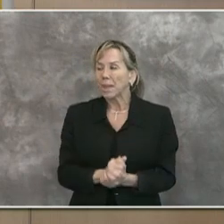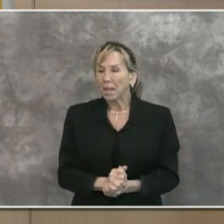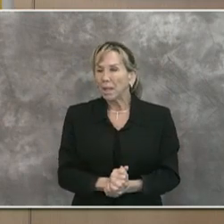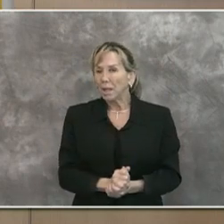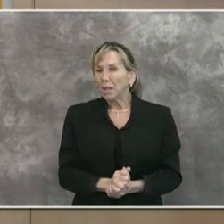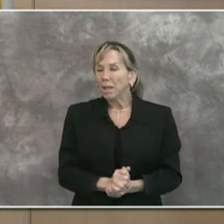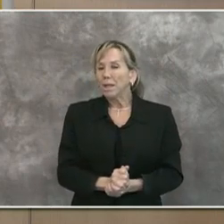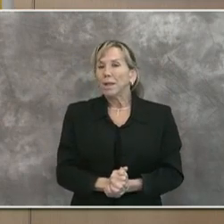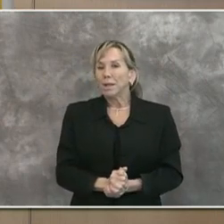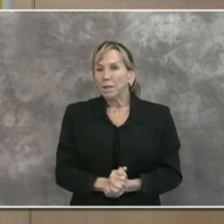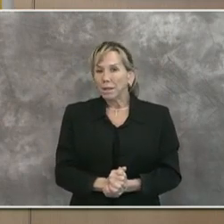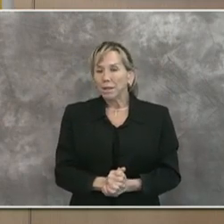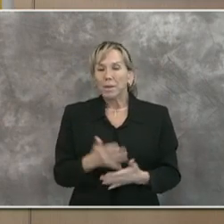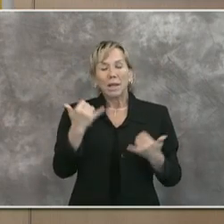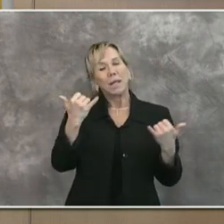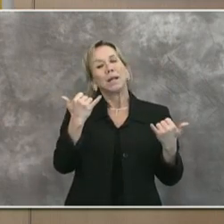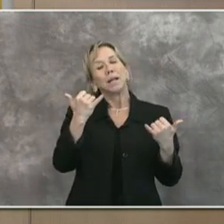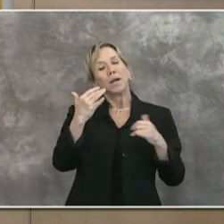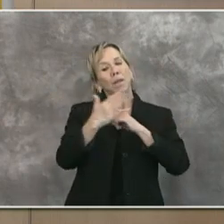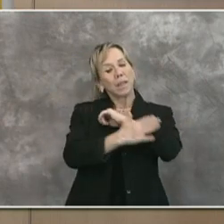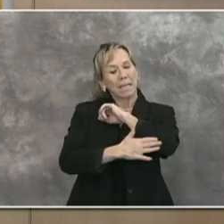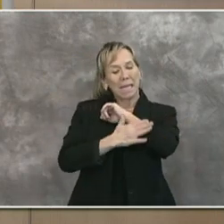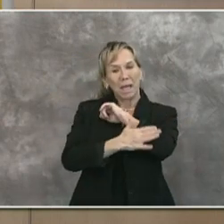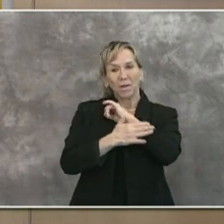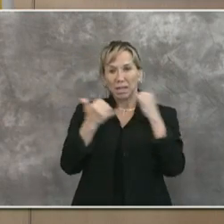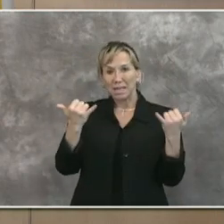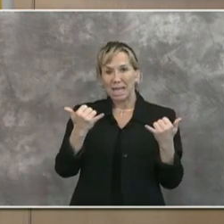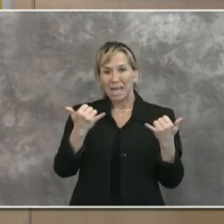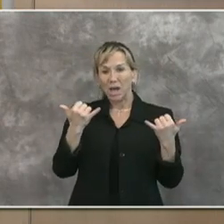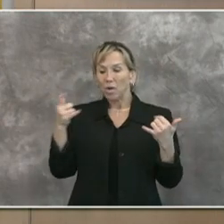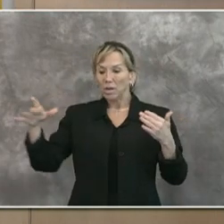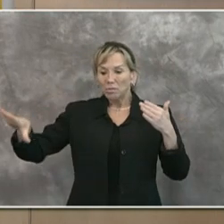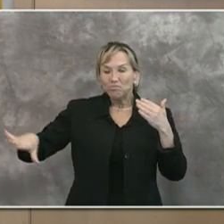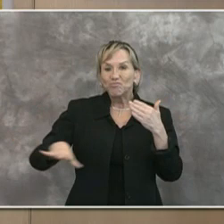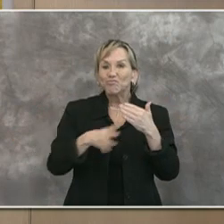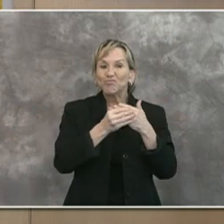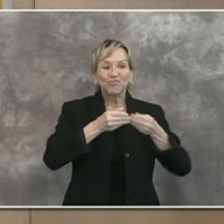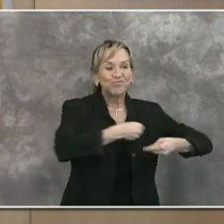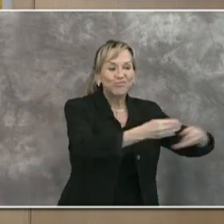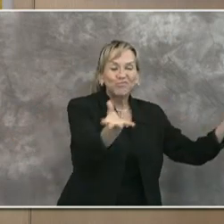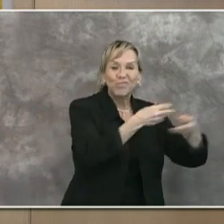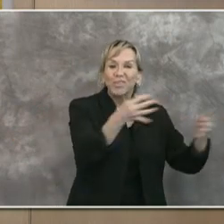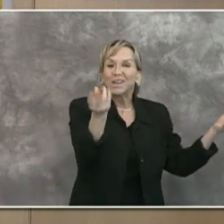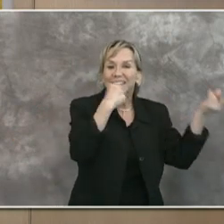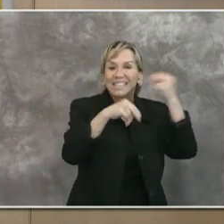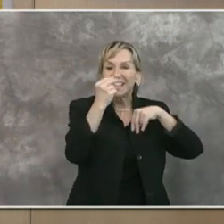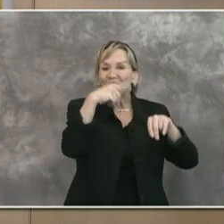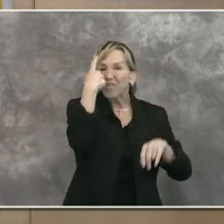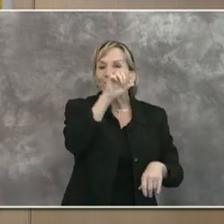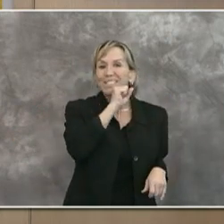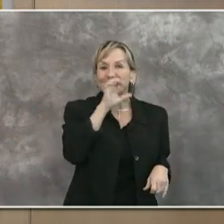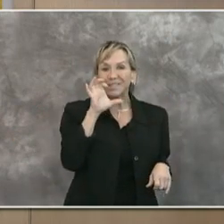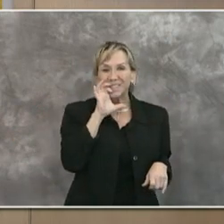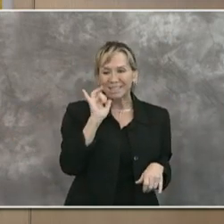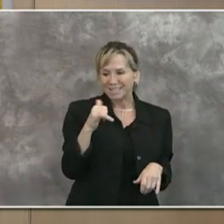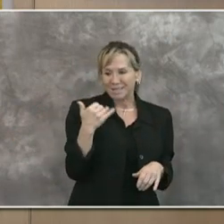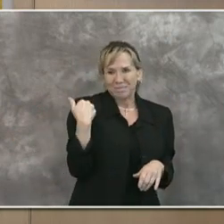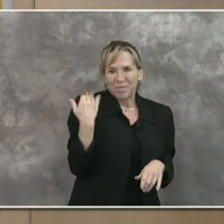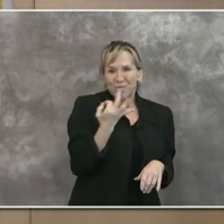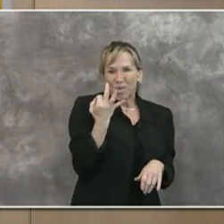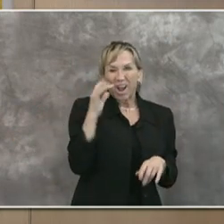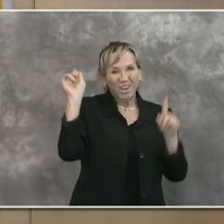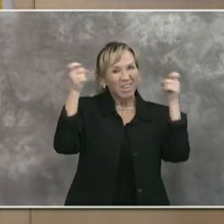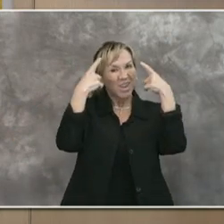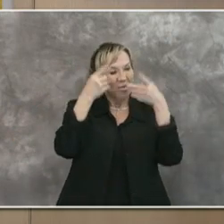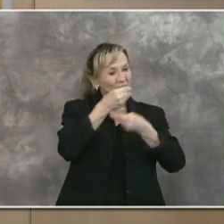What is the status of the county's implementation of the Home Meals for Seniors program the governor announced on Friday? The program